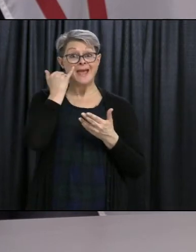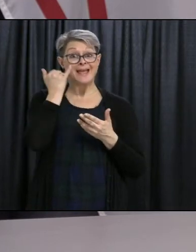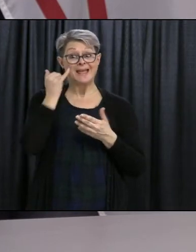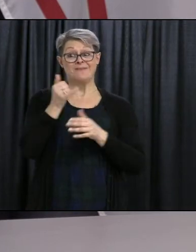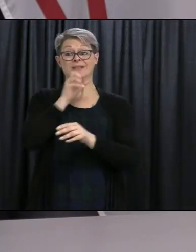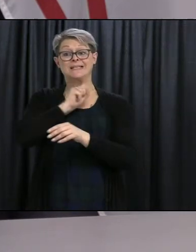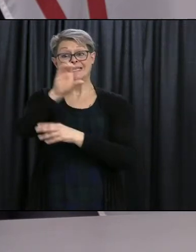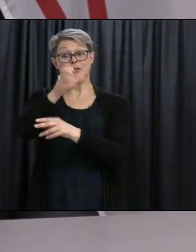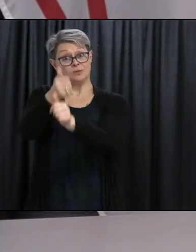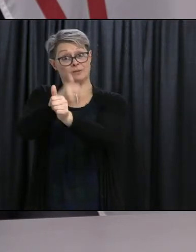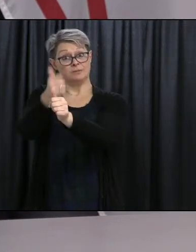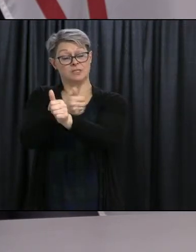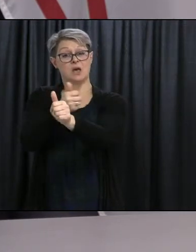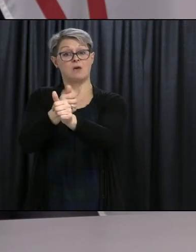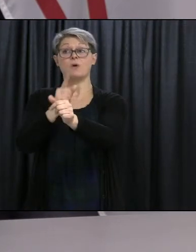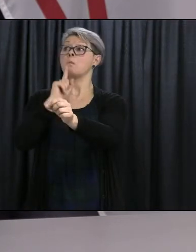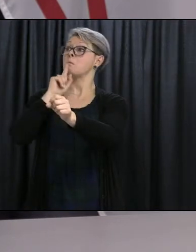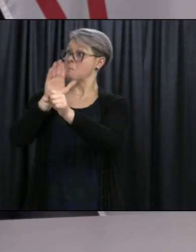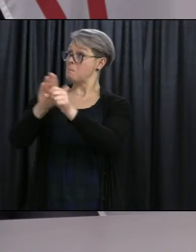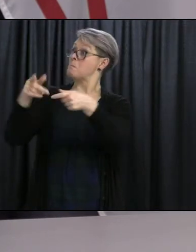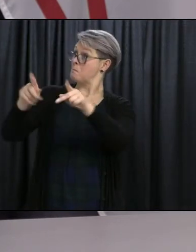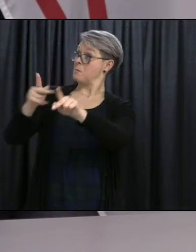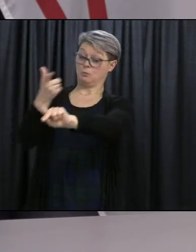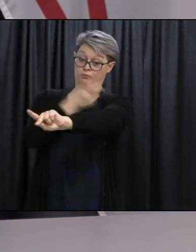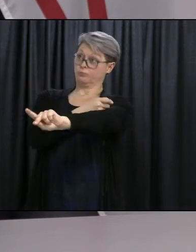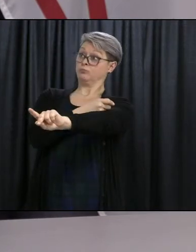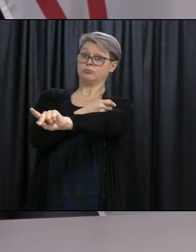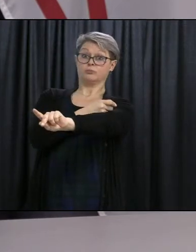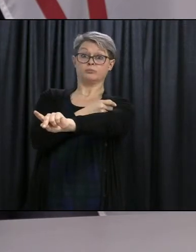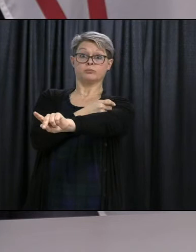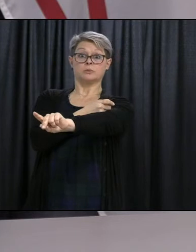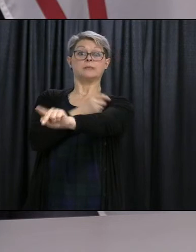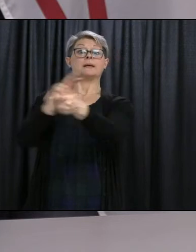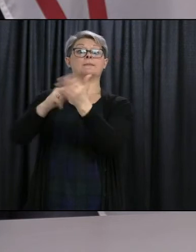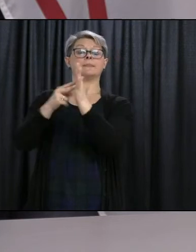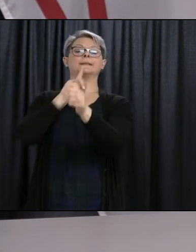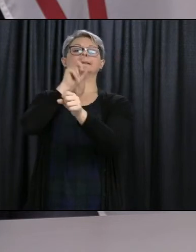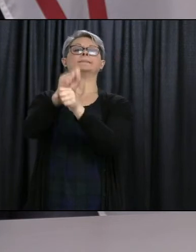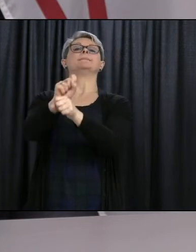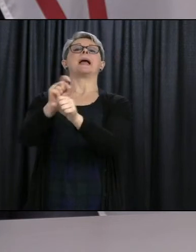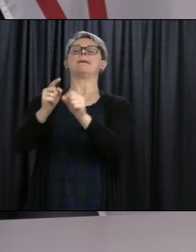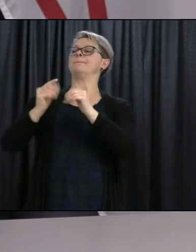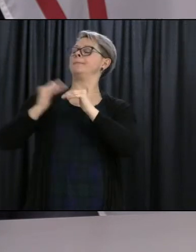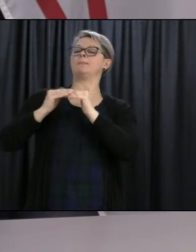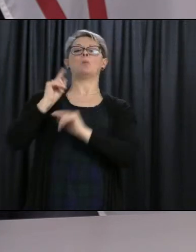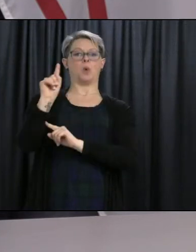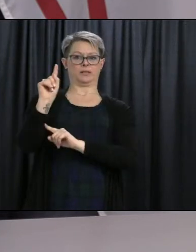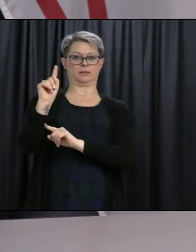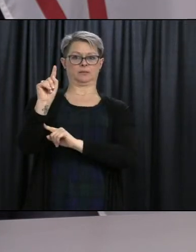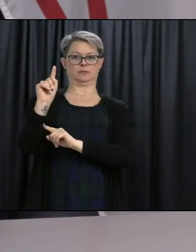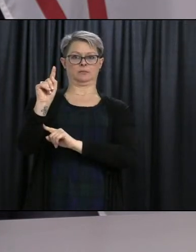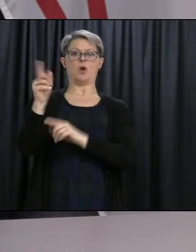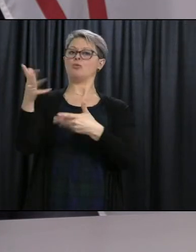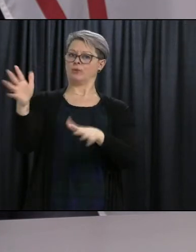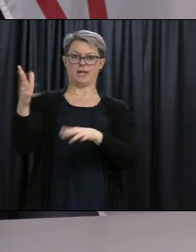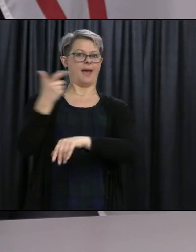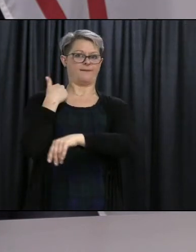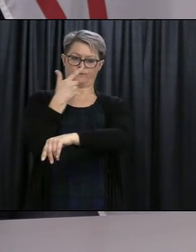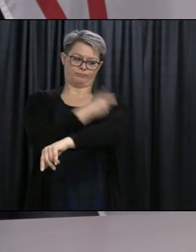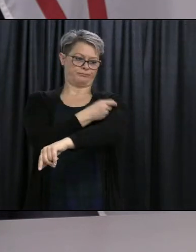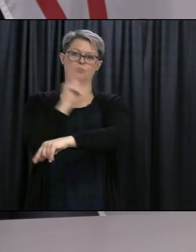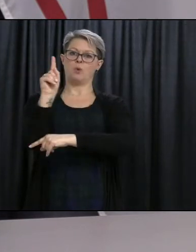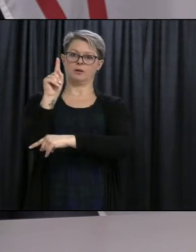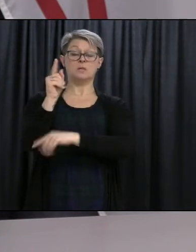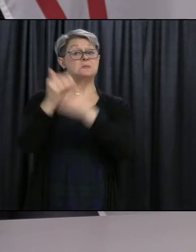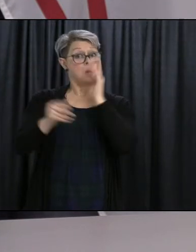have a COVID-19 vaccine, has had at least one vaccine. Some people